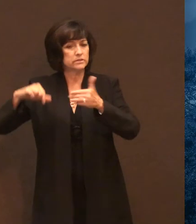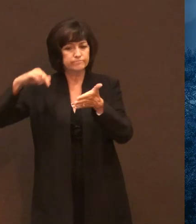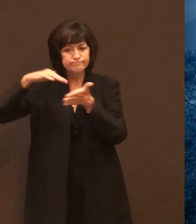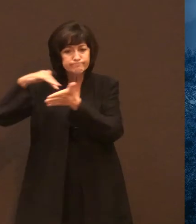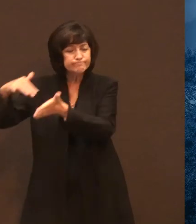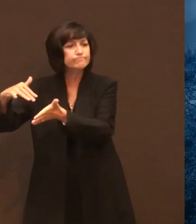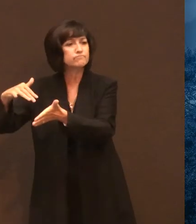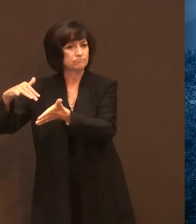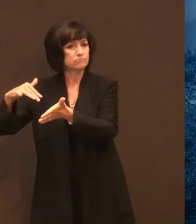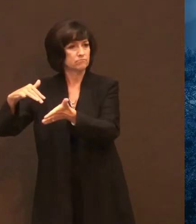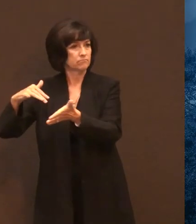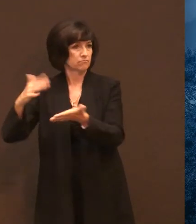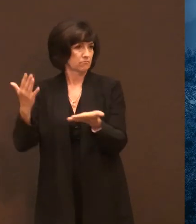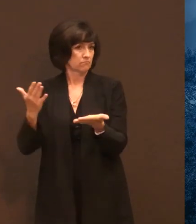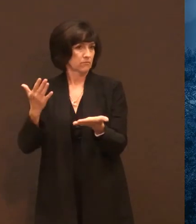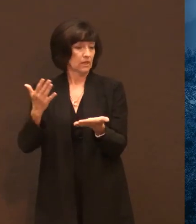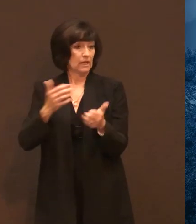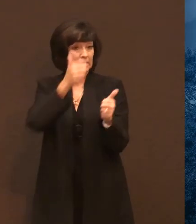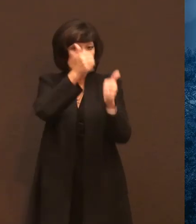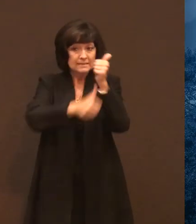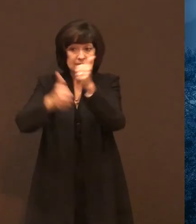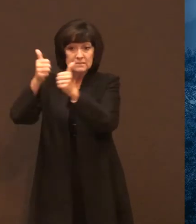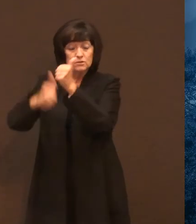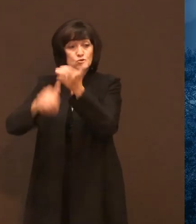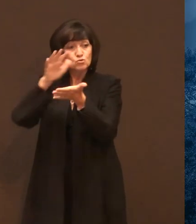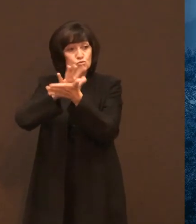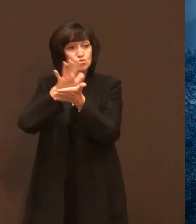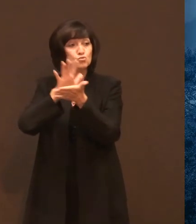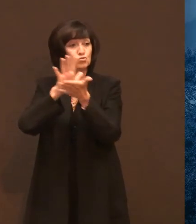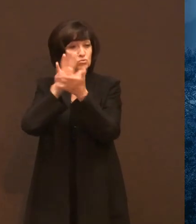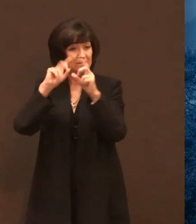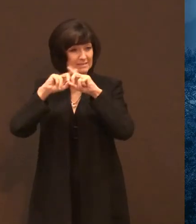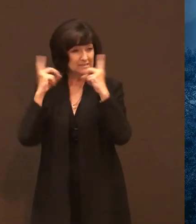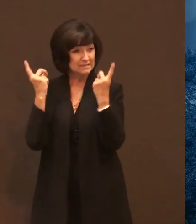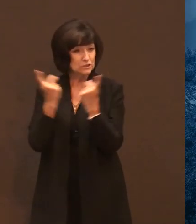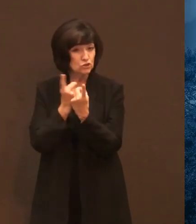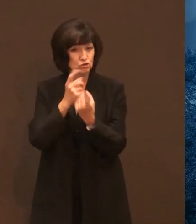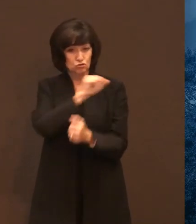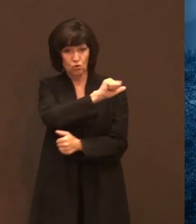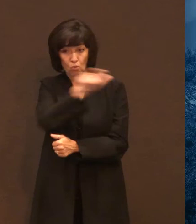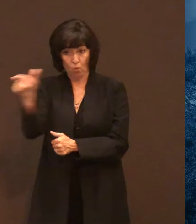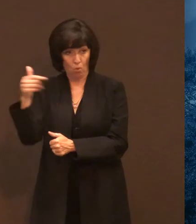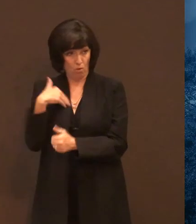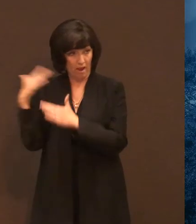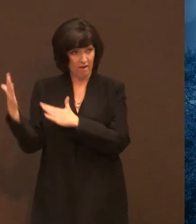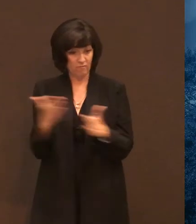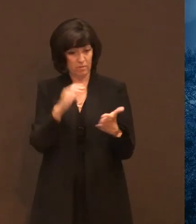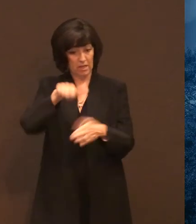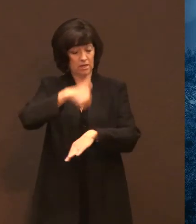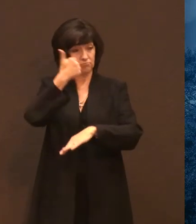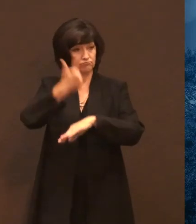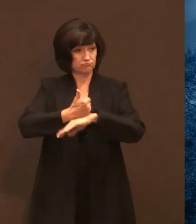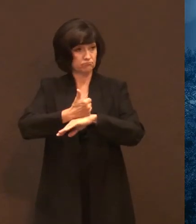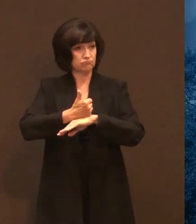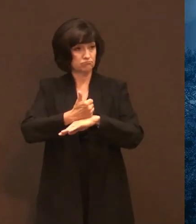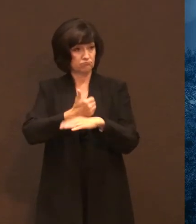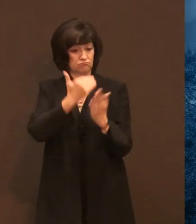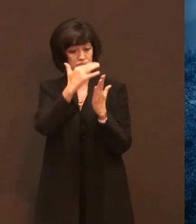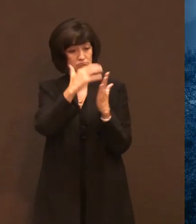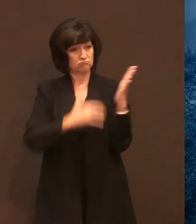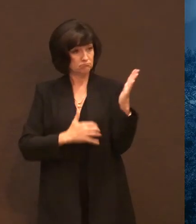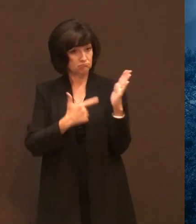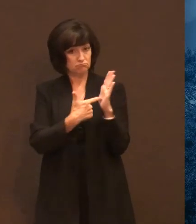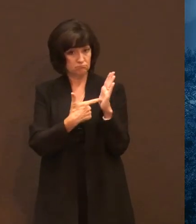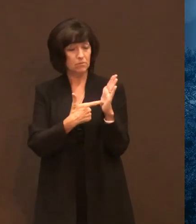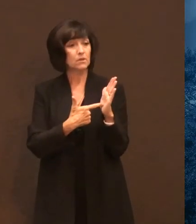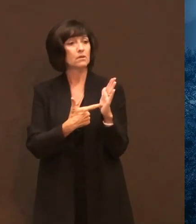school has a plan to keep everybody safe while really making an effort